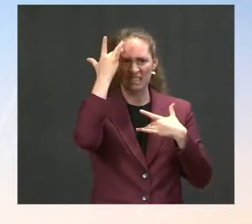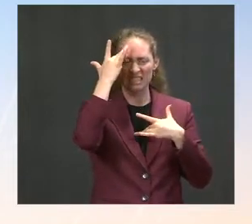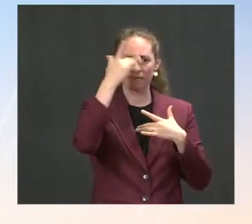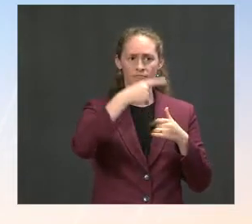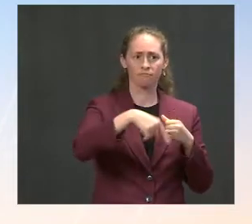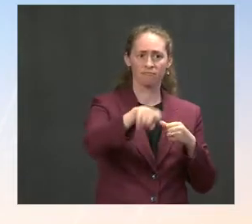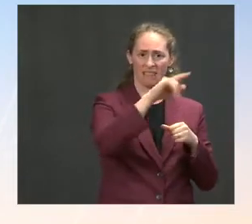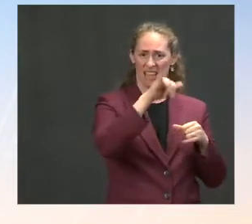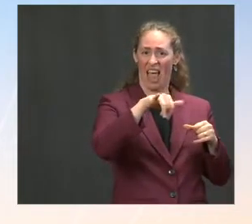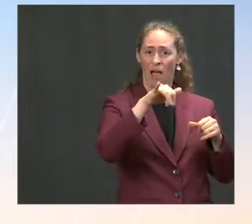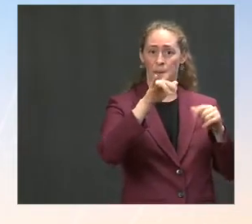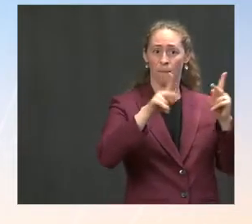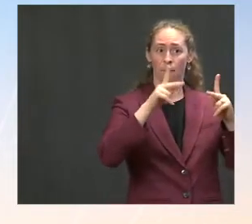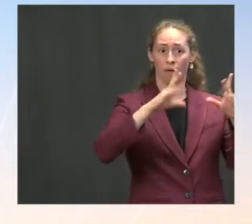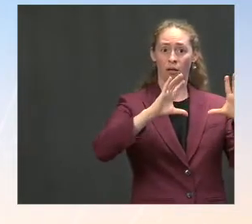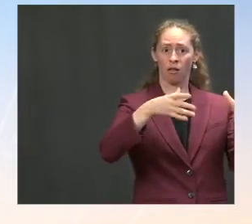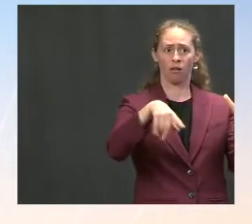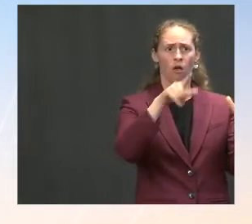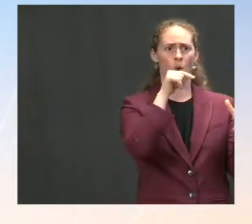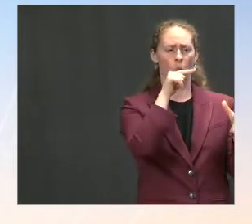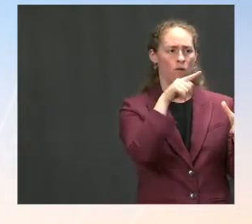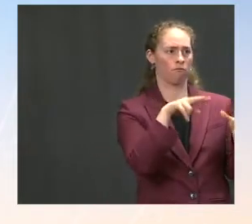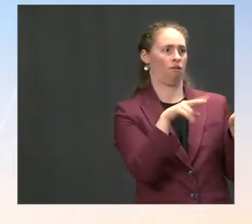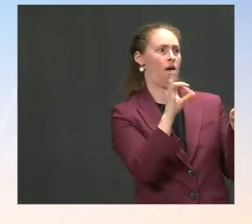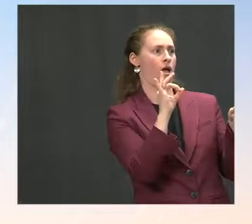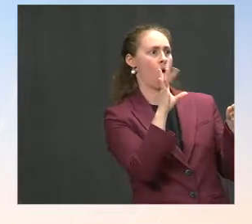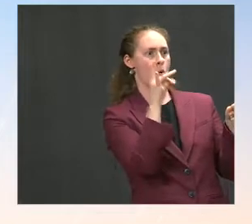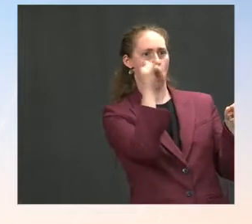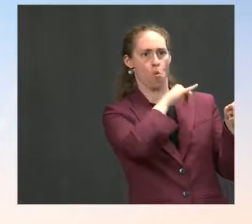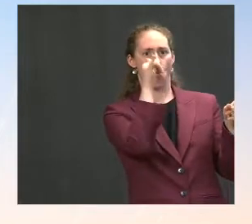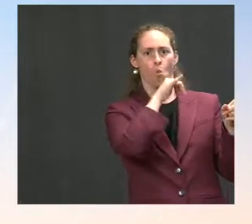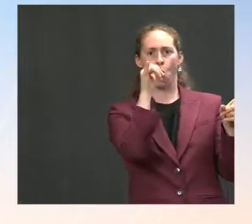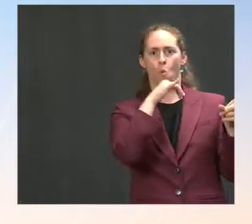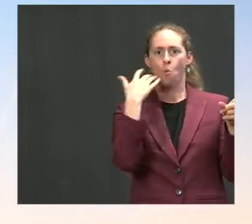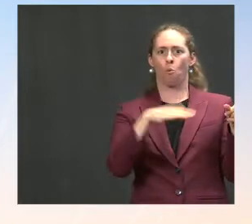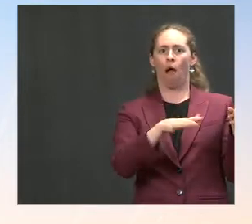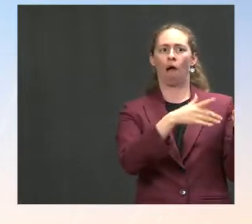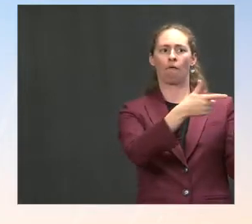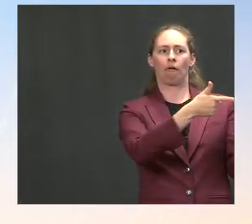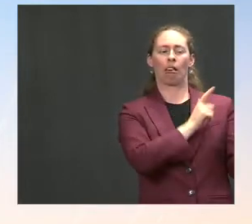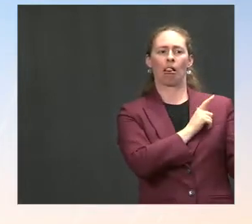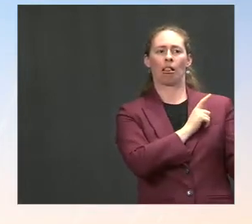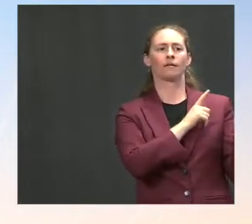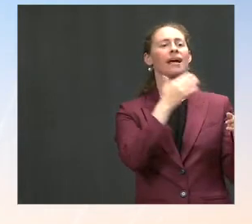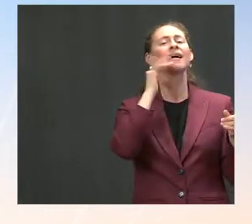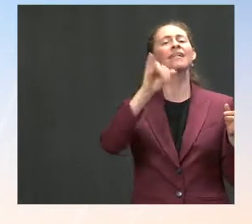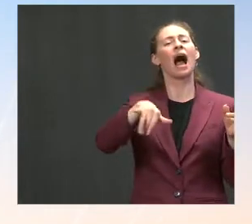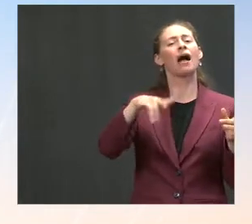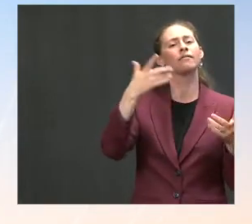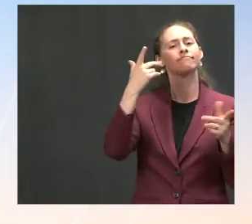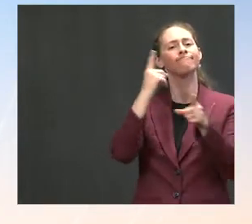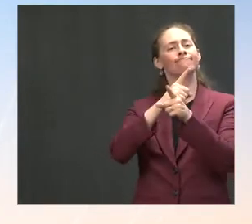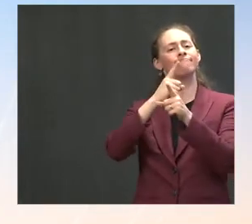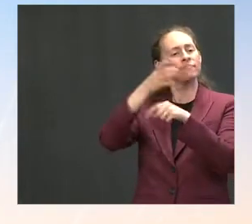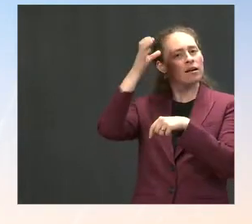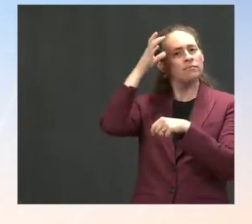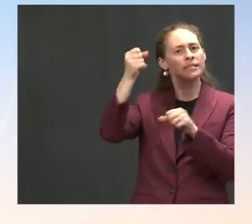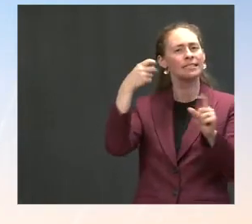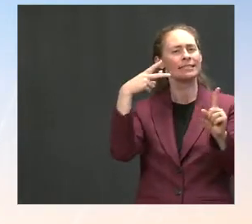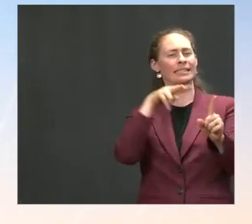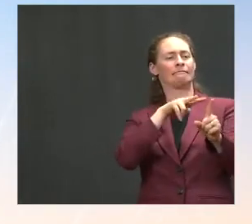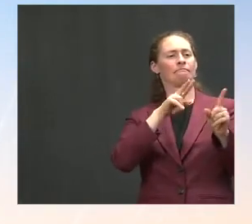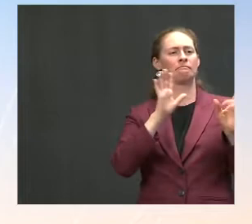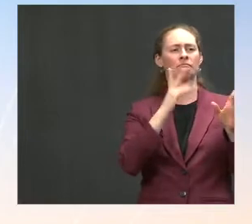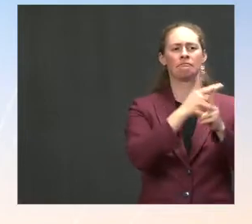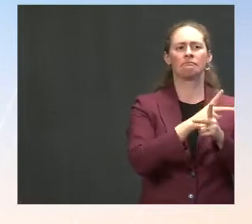who are unvaccinated would say, gee, I really need to go get vaccinated. Isn't that a logical order for this, or is there a